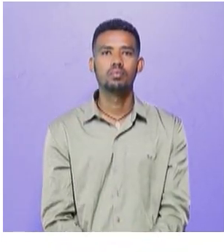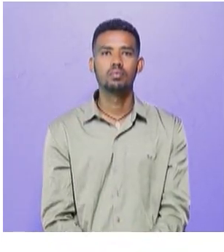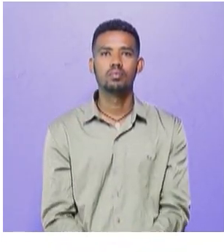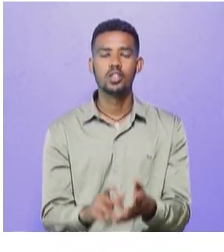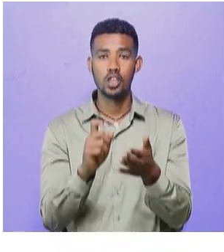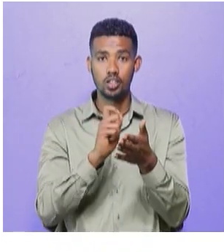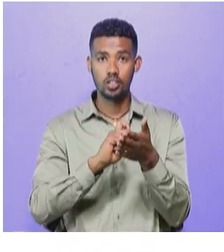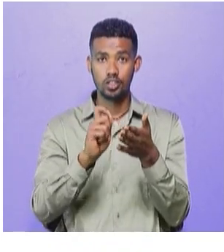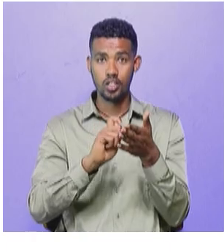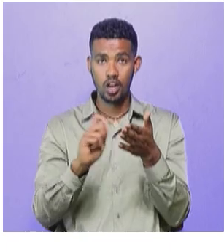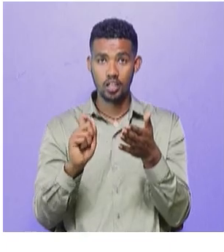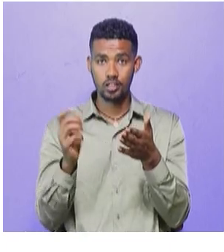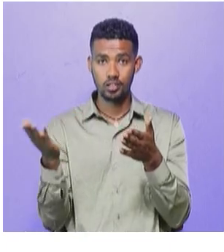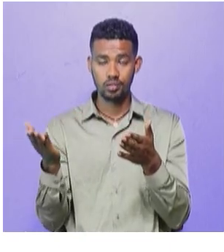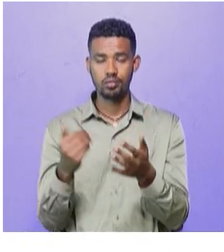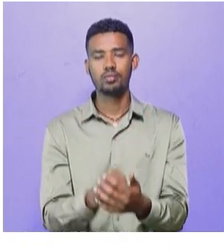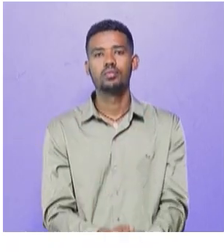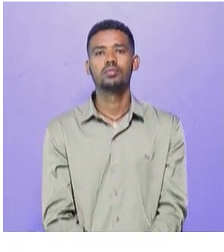Write